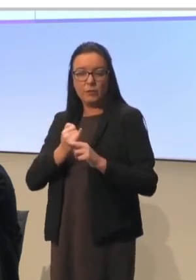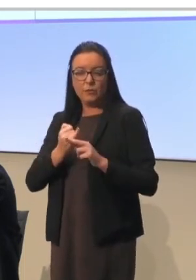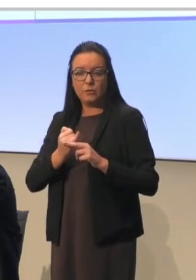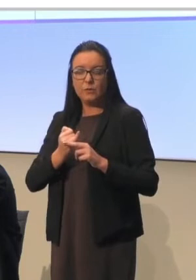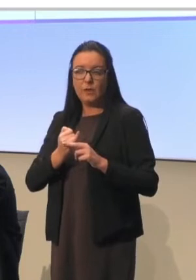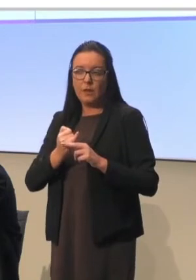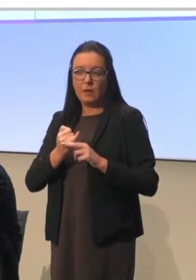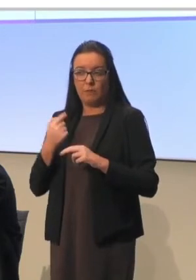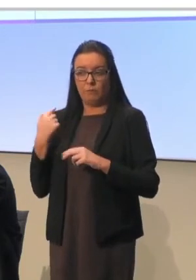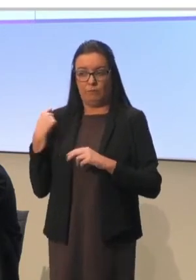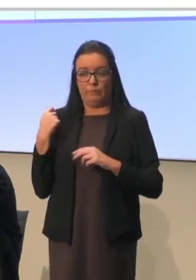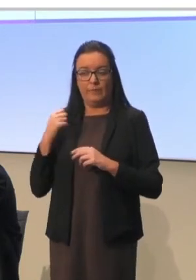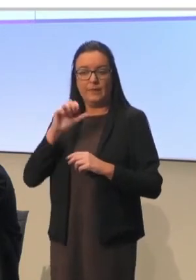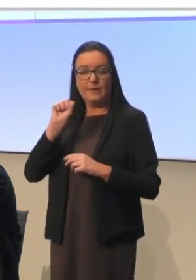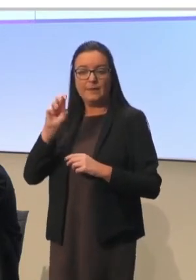just done in September.